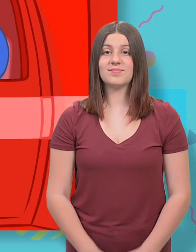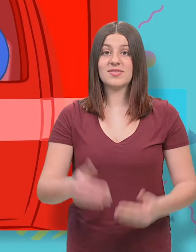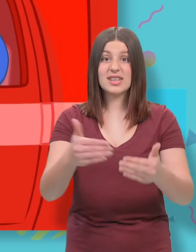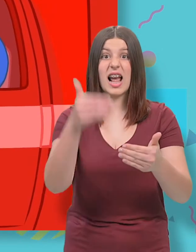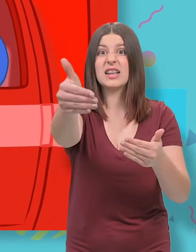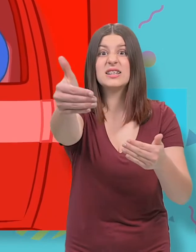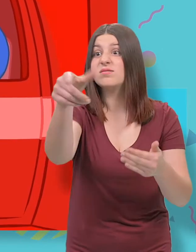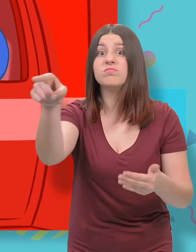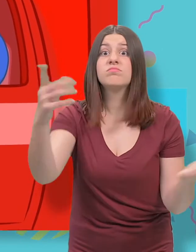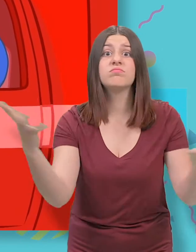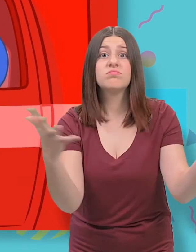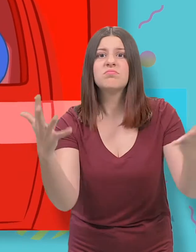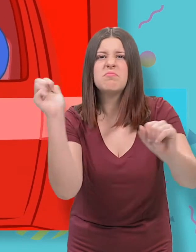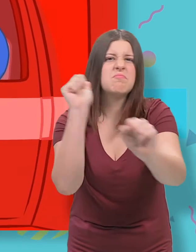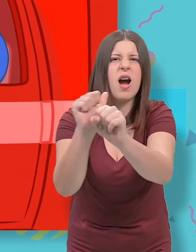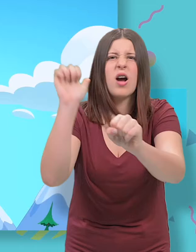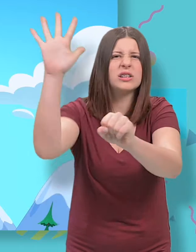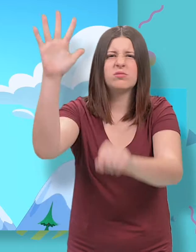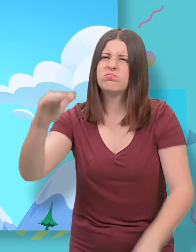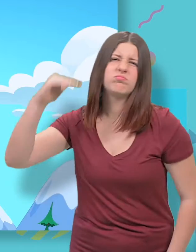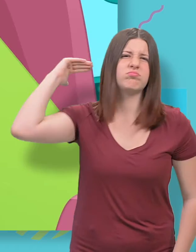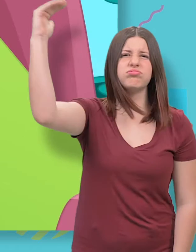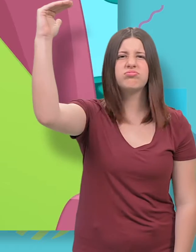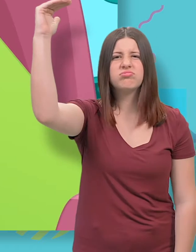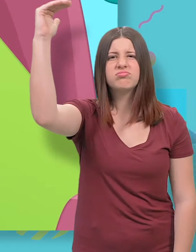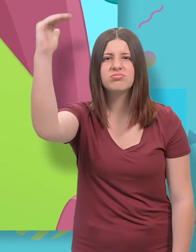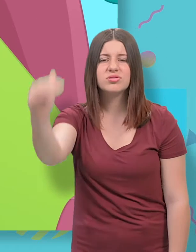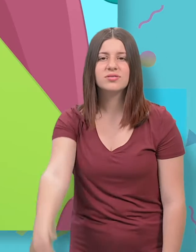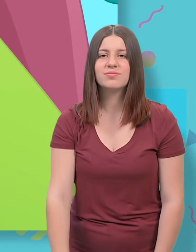Our next patient is the mountain giant.